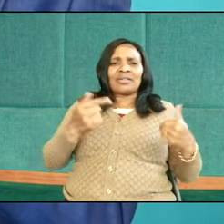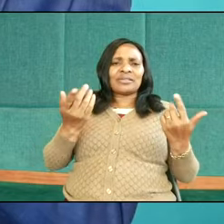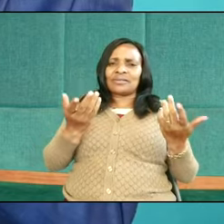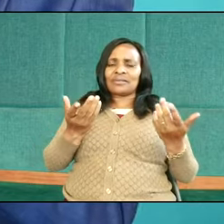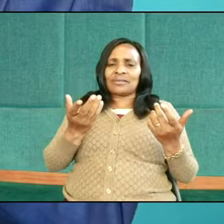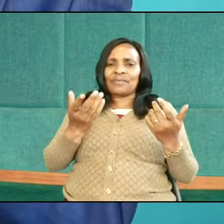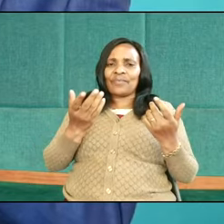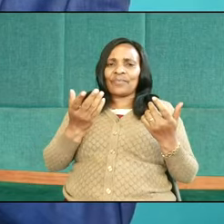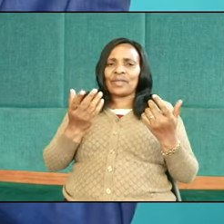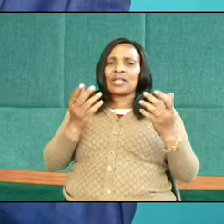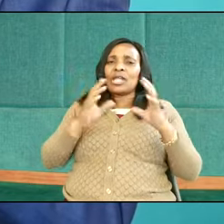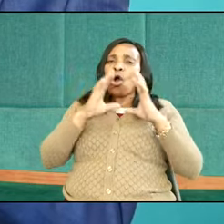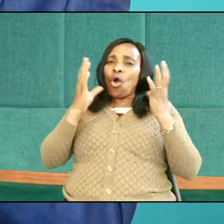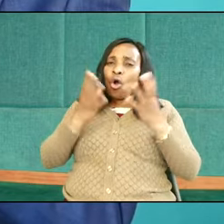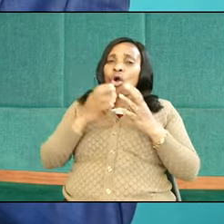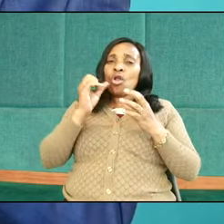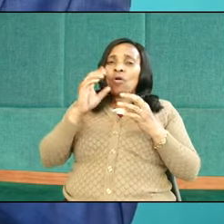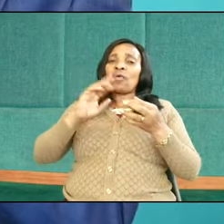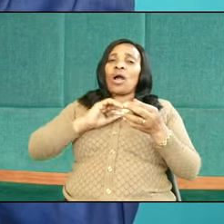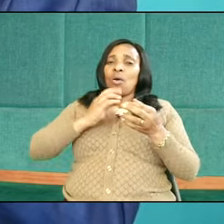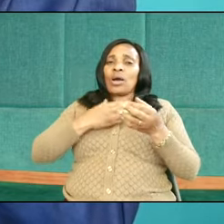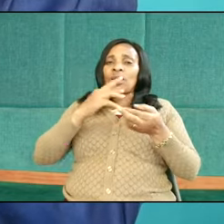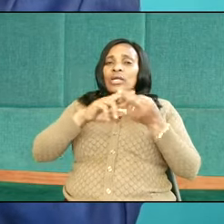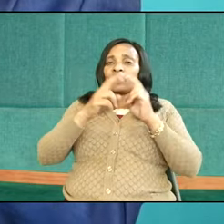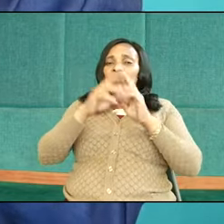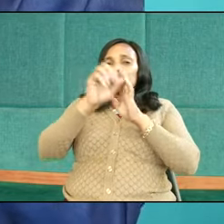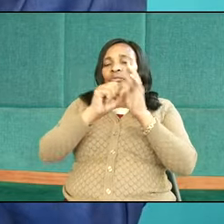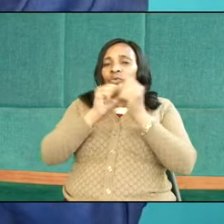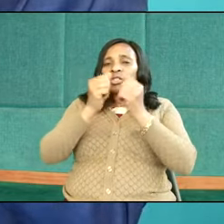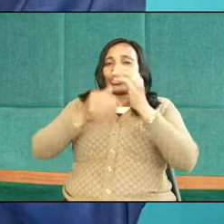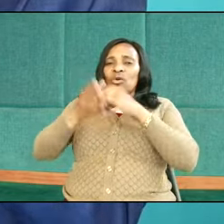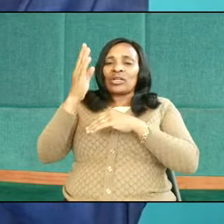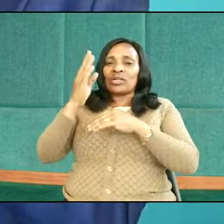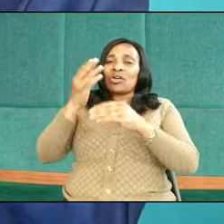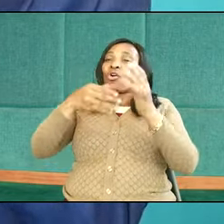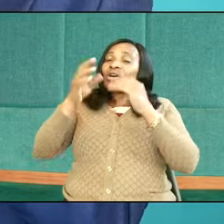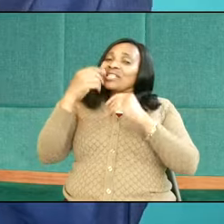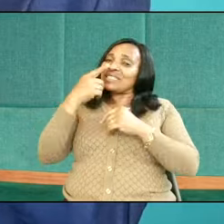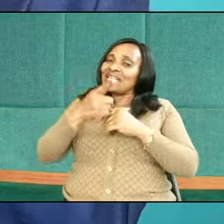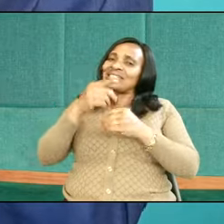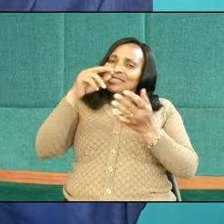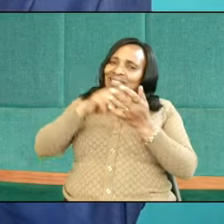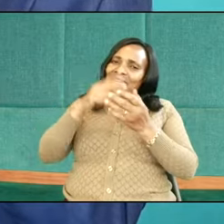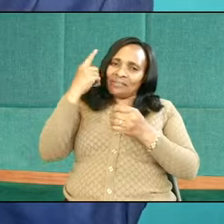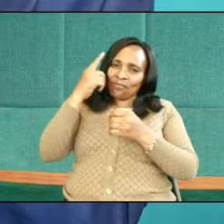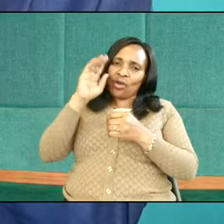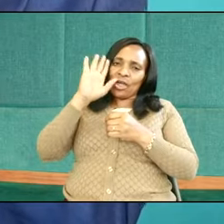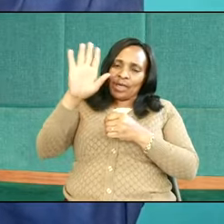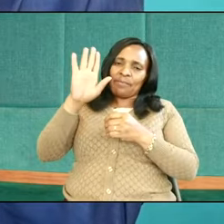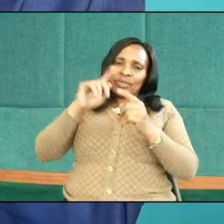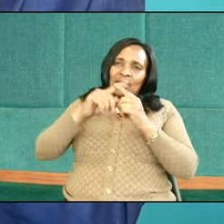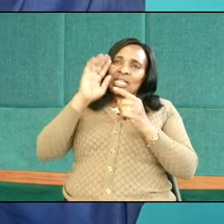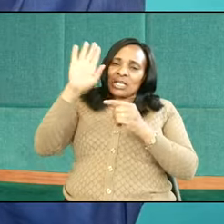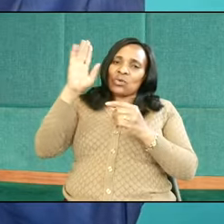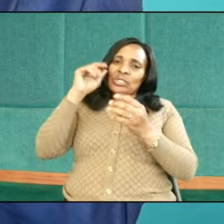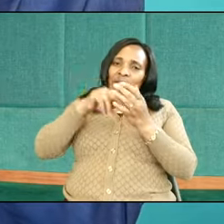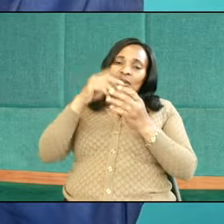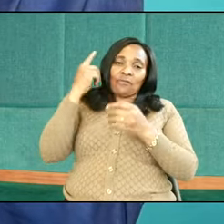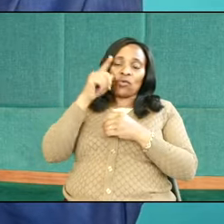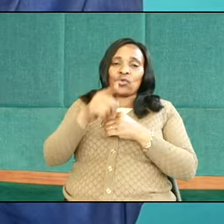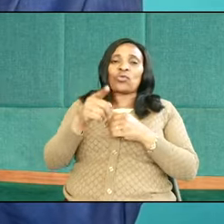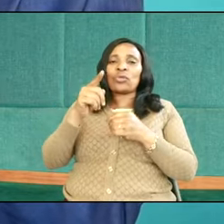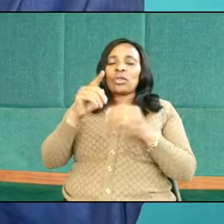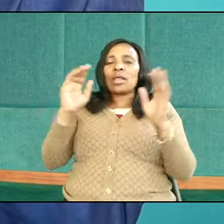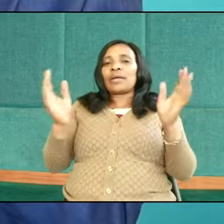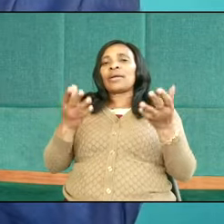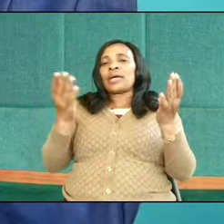That's the heart of our relationship with God. God tells you, stand up for me and I'll stand up for you. And so we are encouraged to